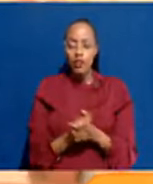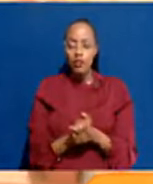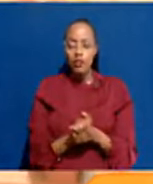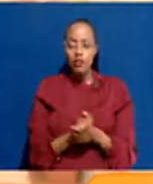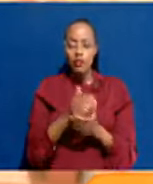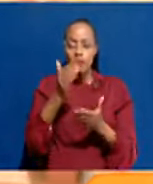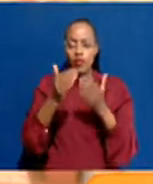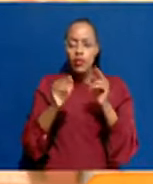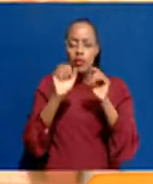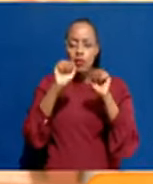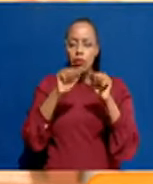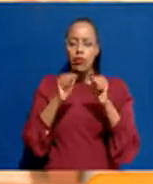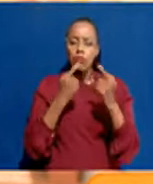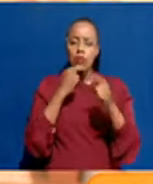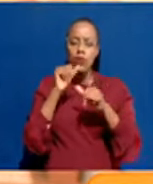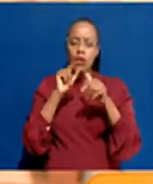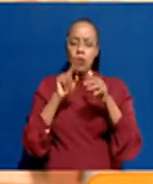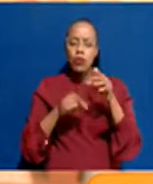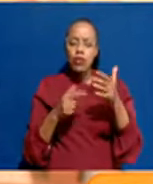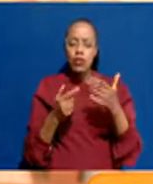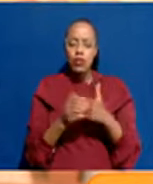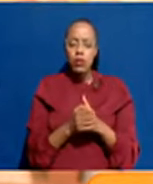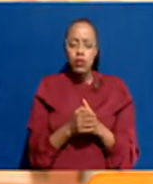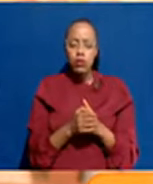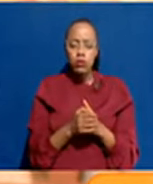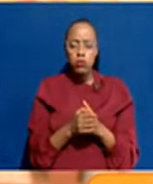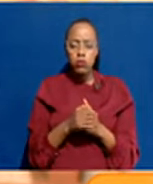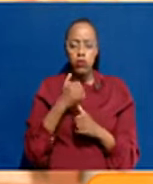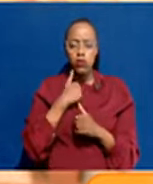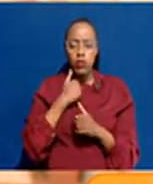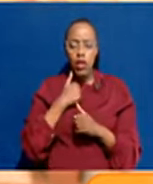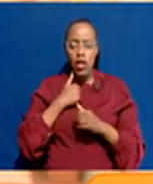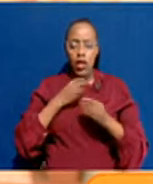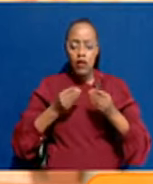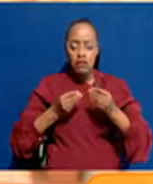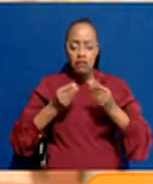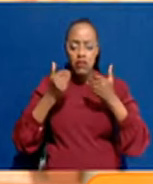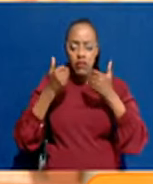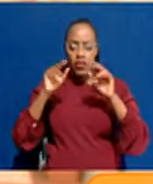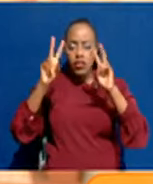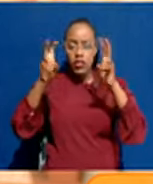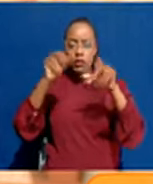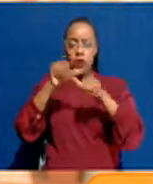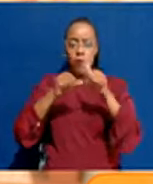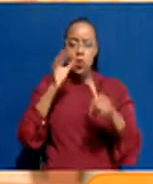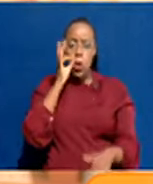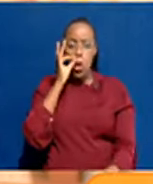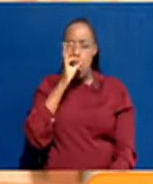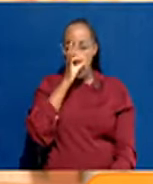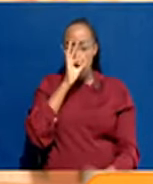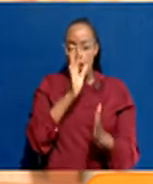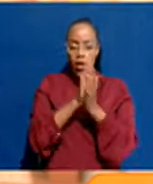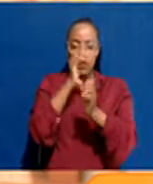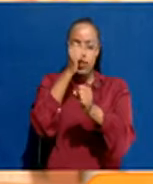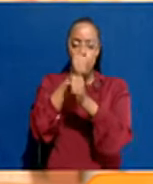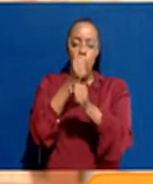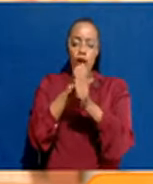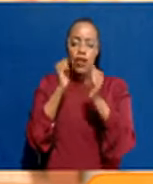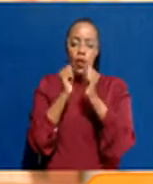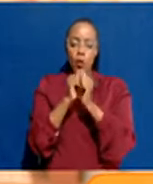Maybe we could talk about, you've very well exhausted the topic of Mwai Kibaki and working with